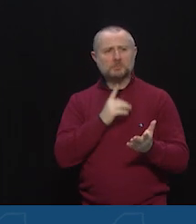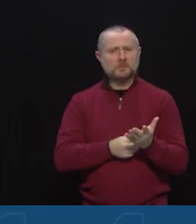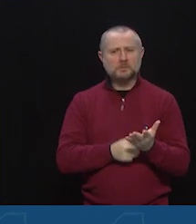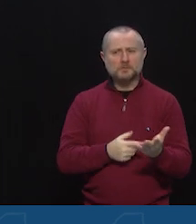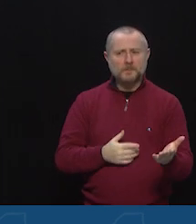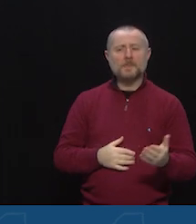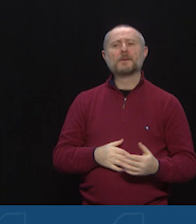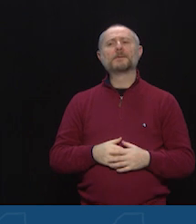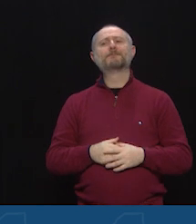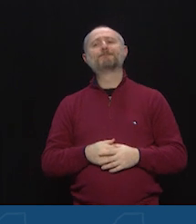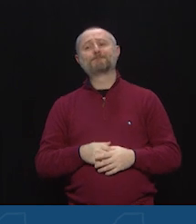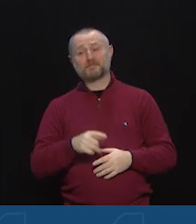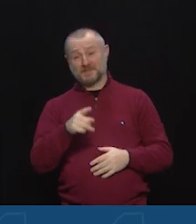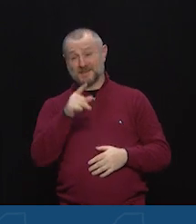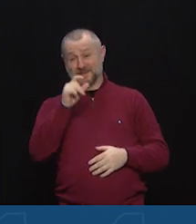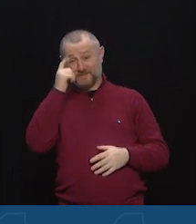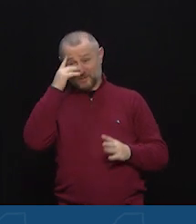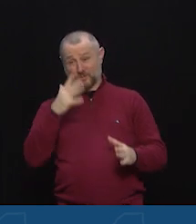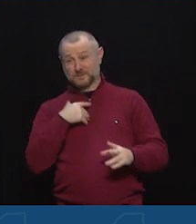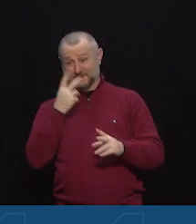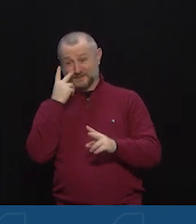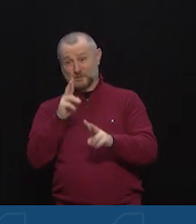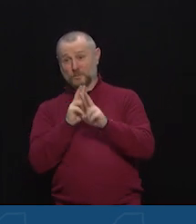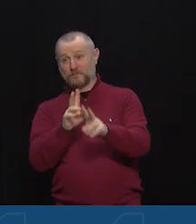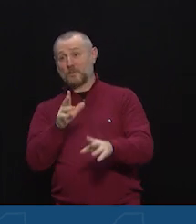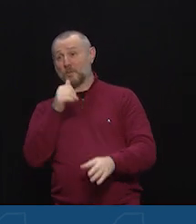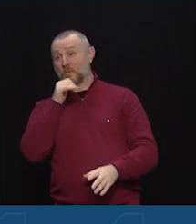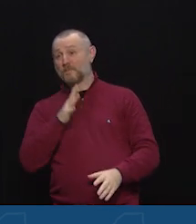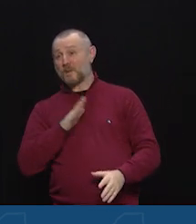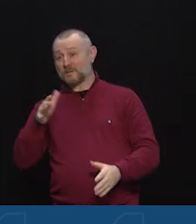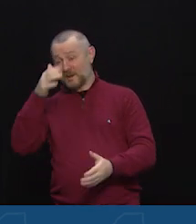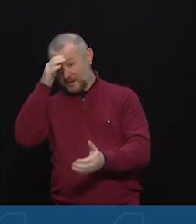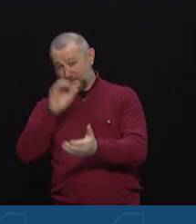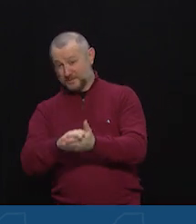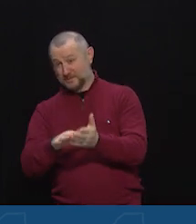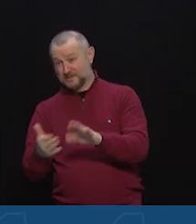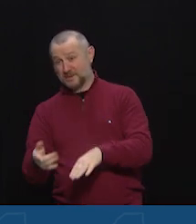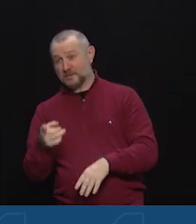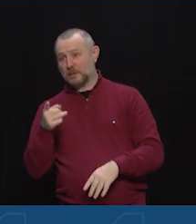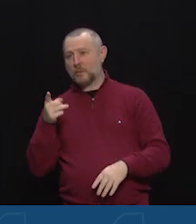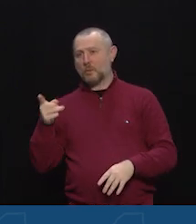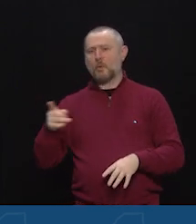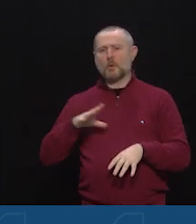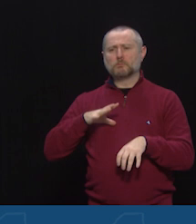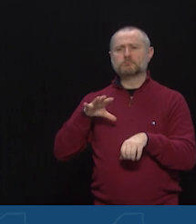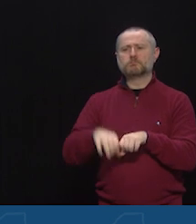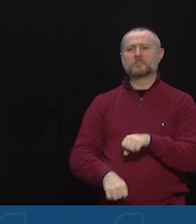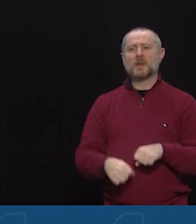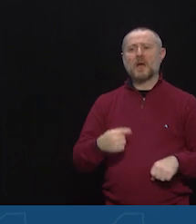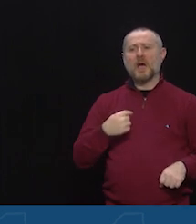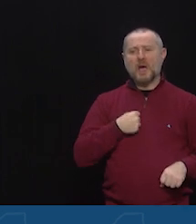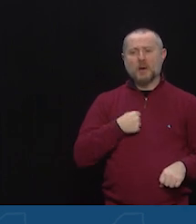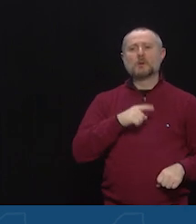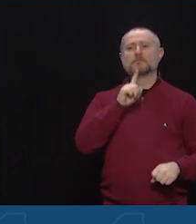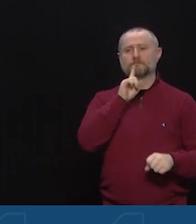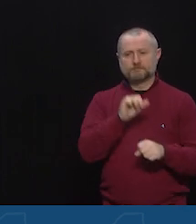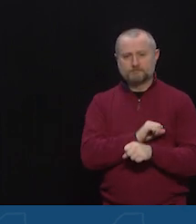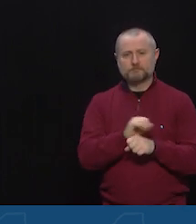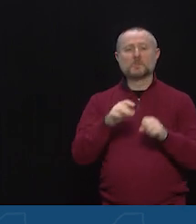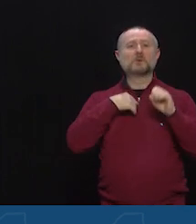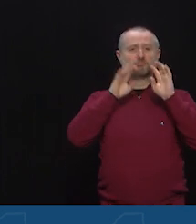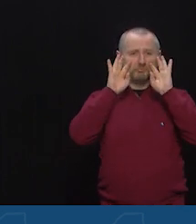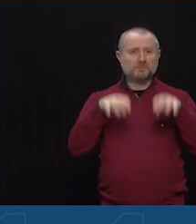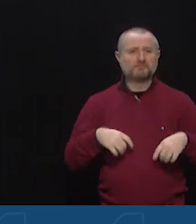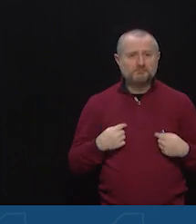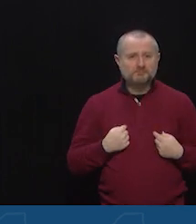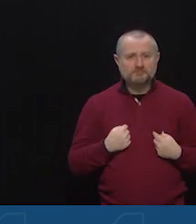riveting pain that young widow was experiencing. It literally brought me to tears as I was sitting there. And it's